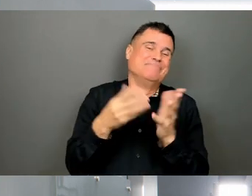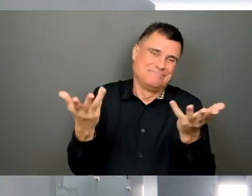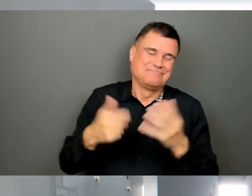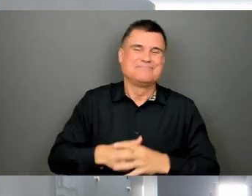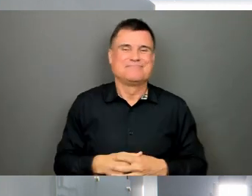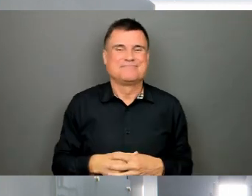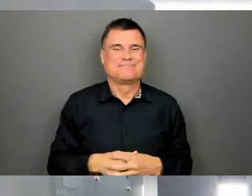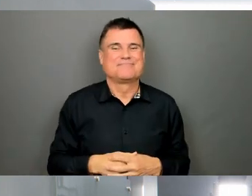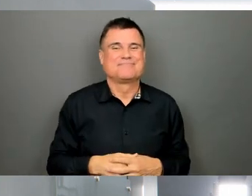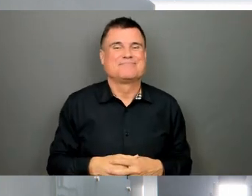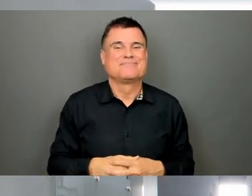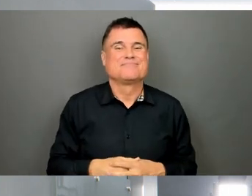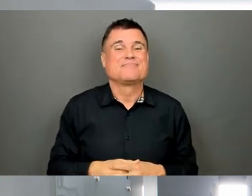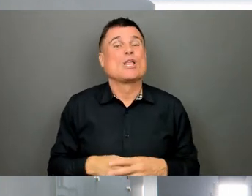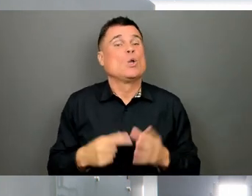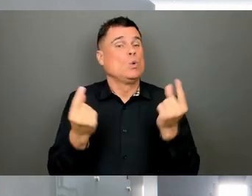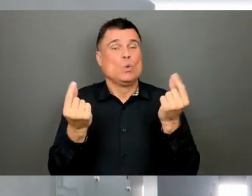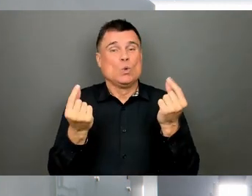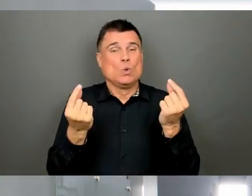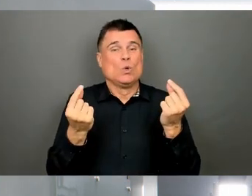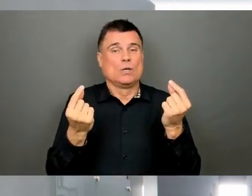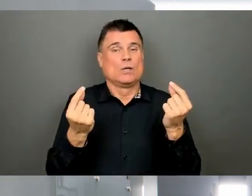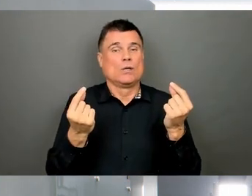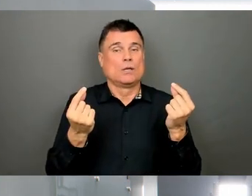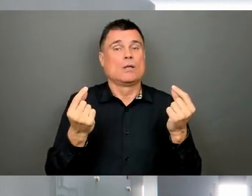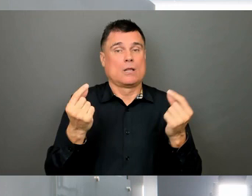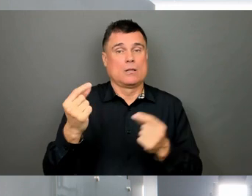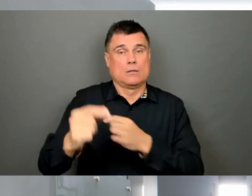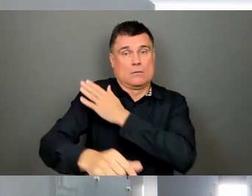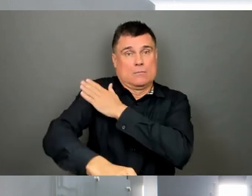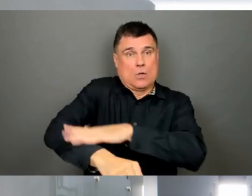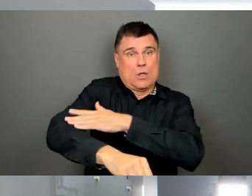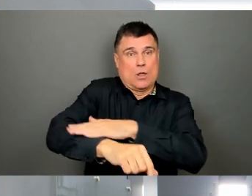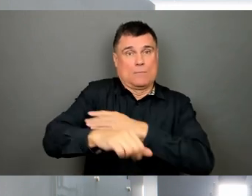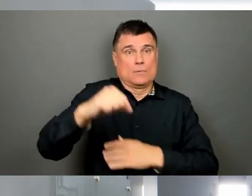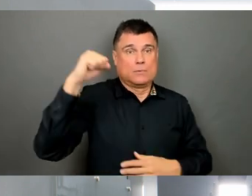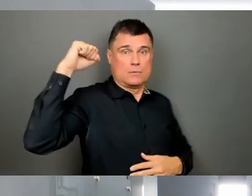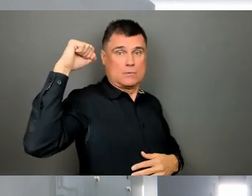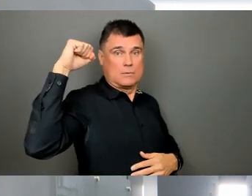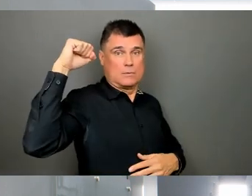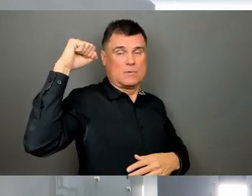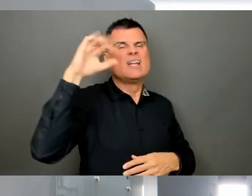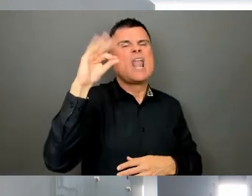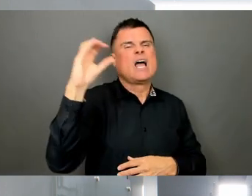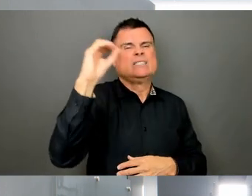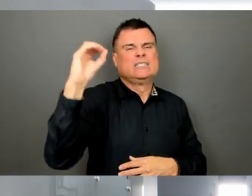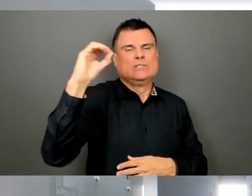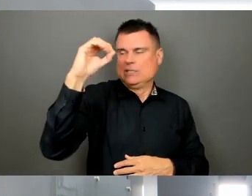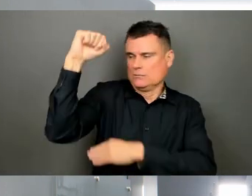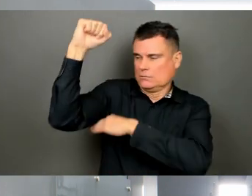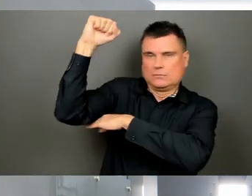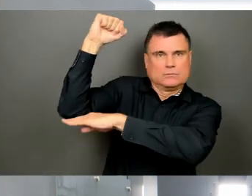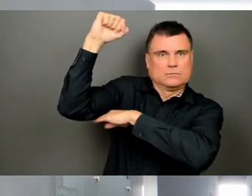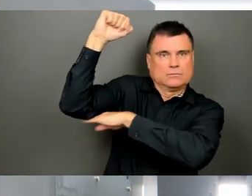going to start off, we're going to pivot 45 degrees to the left. We're going to start out at our elbow at 90 degrees. And what we're going to do is we're